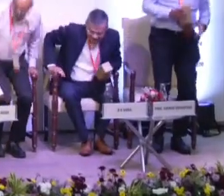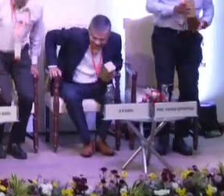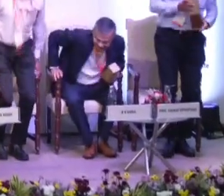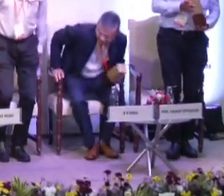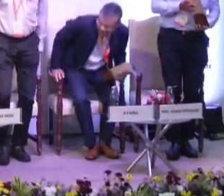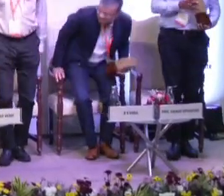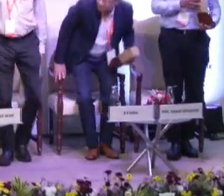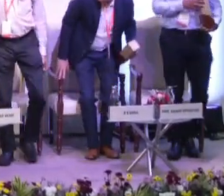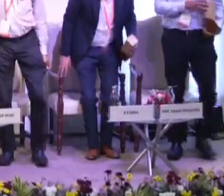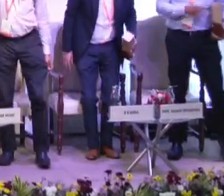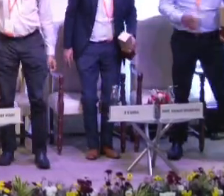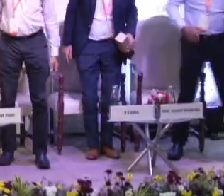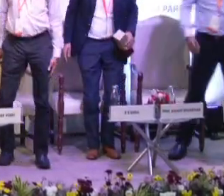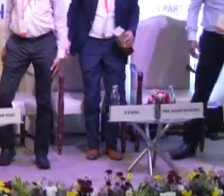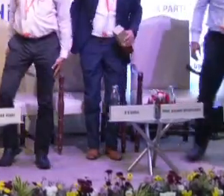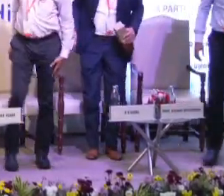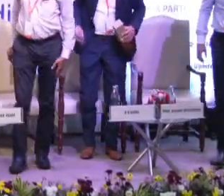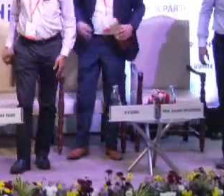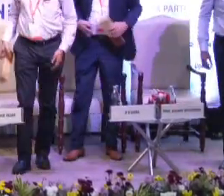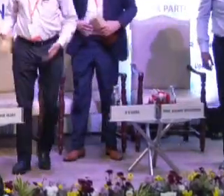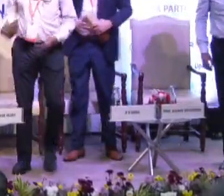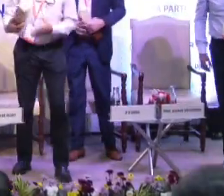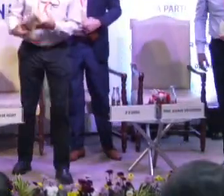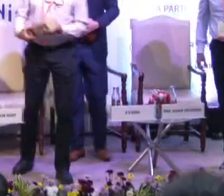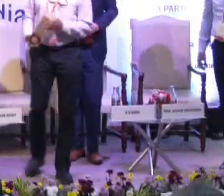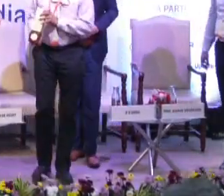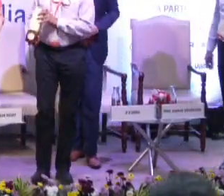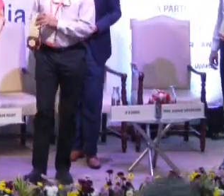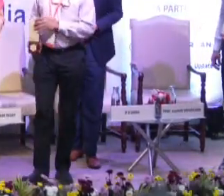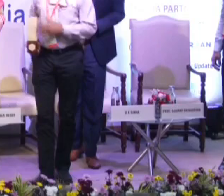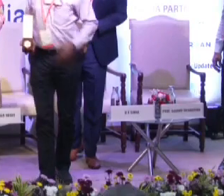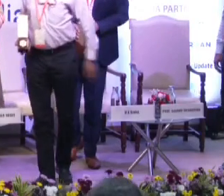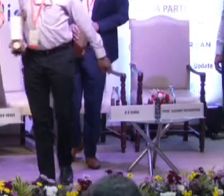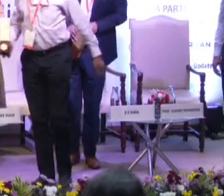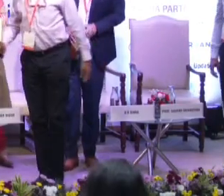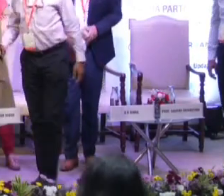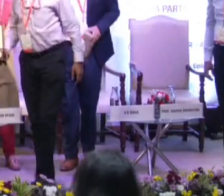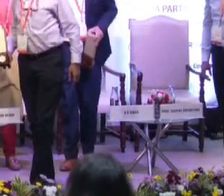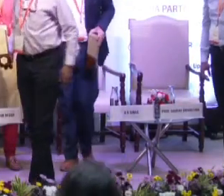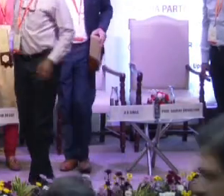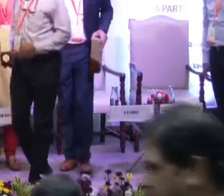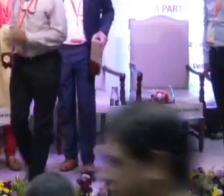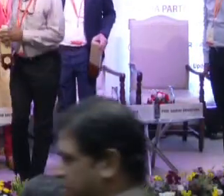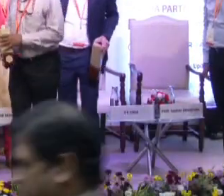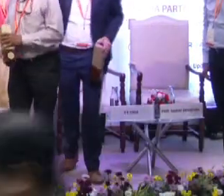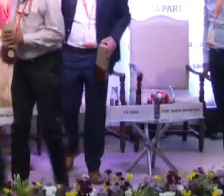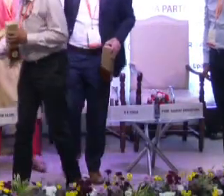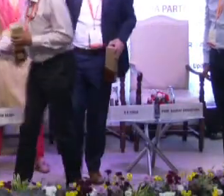You can come in the front.